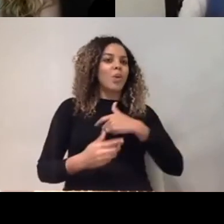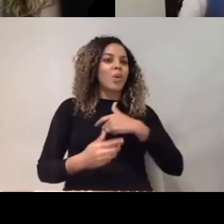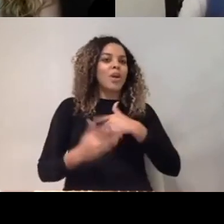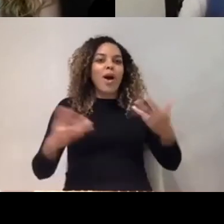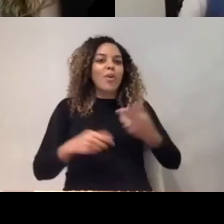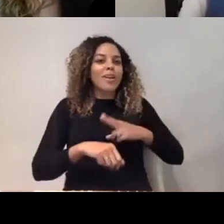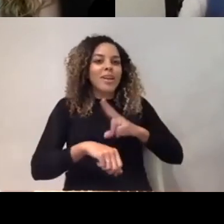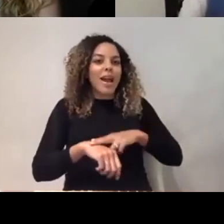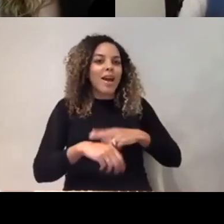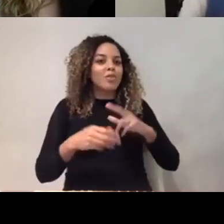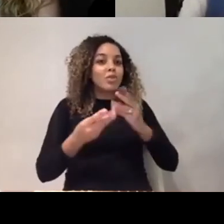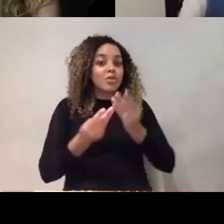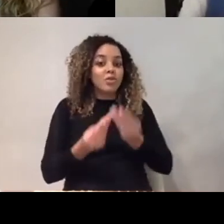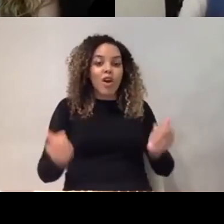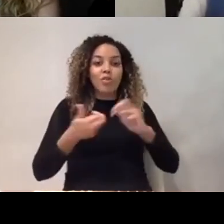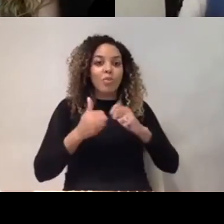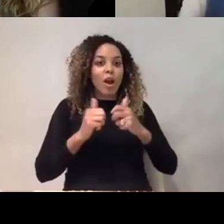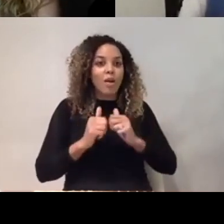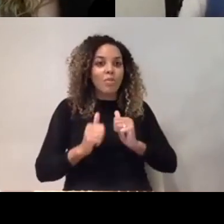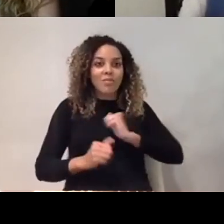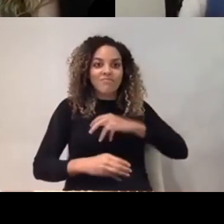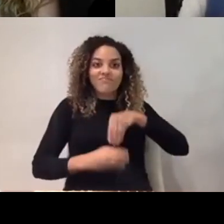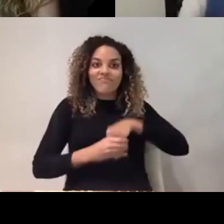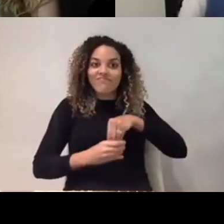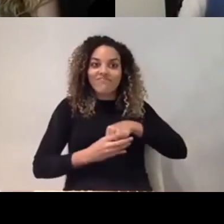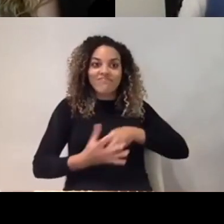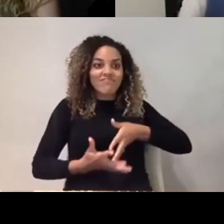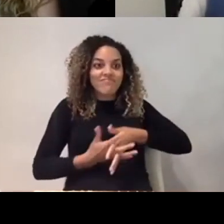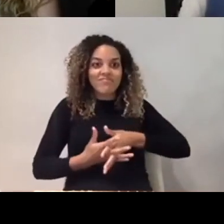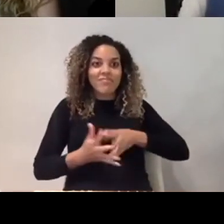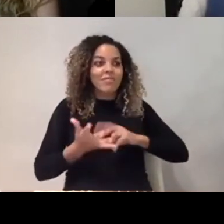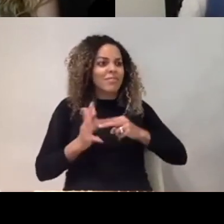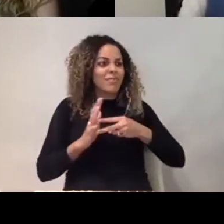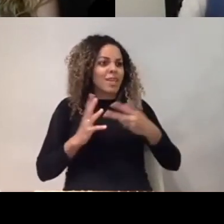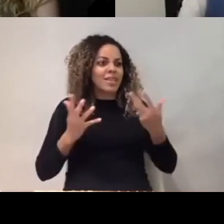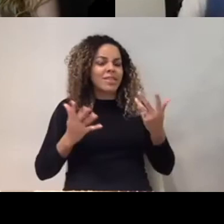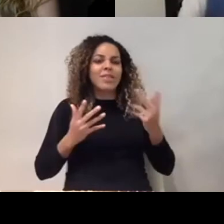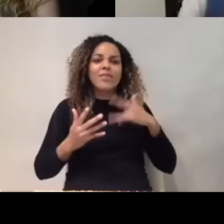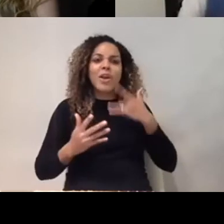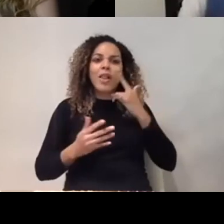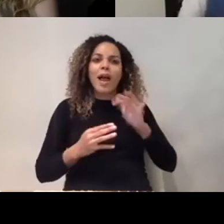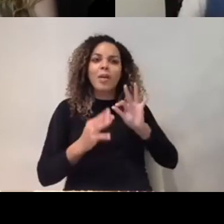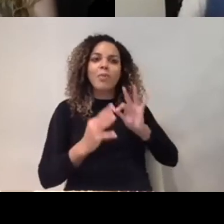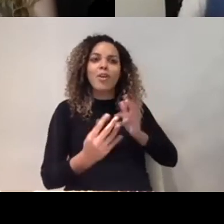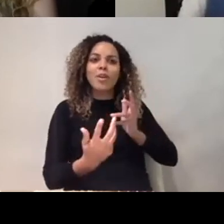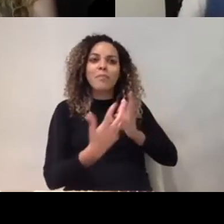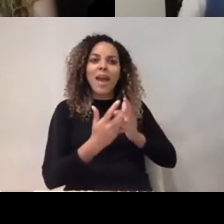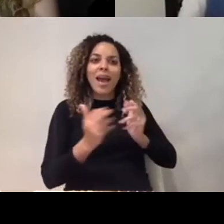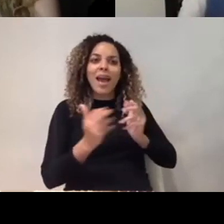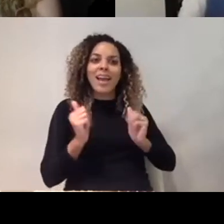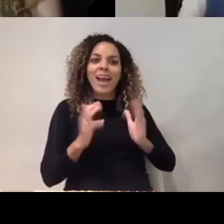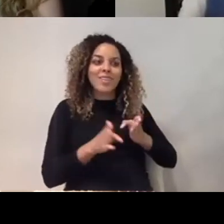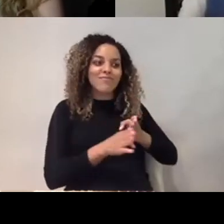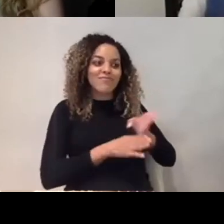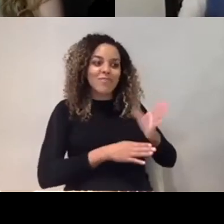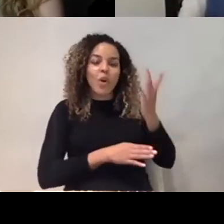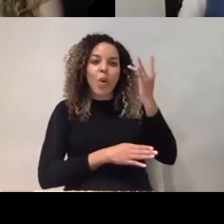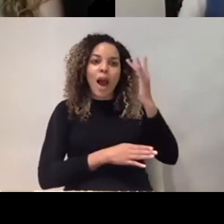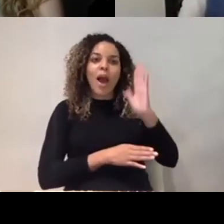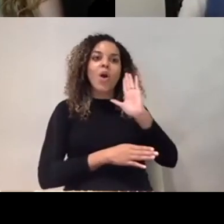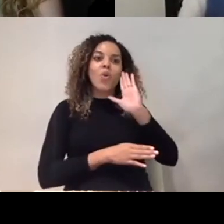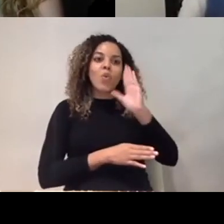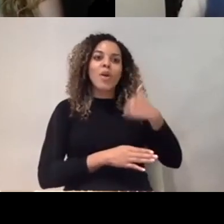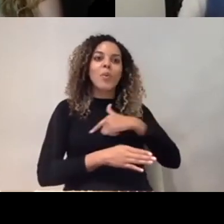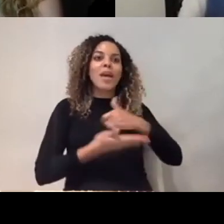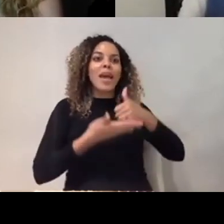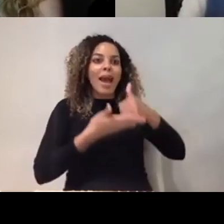that it would be, and actually is, a perfect match, because we're going to help you problem solve in a way that even you